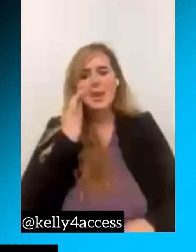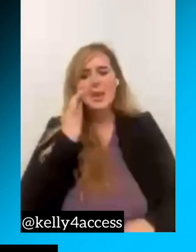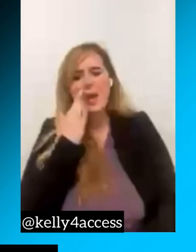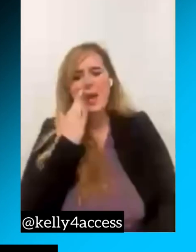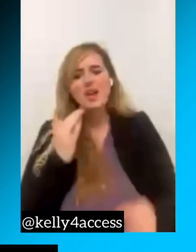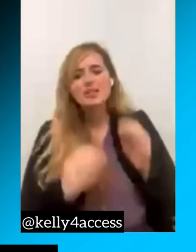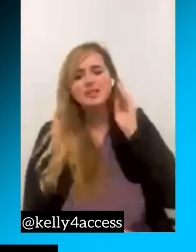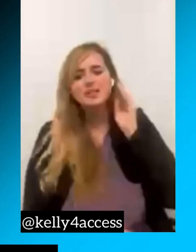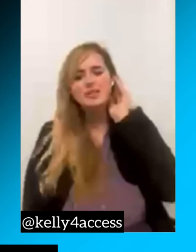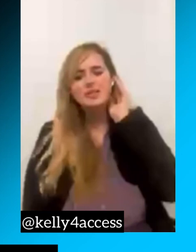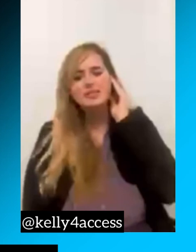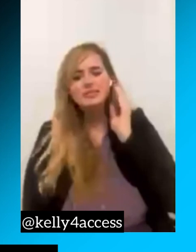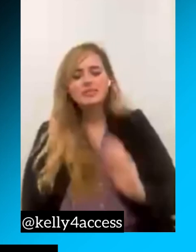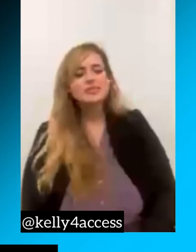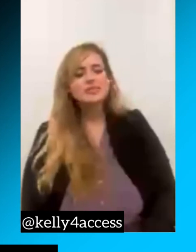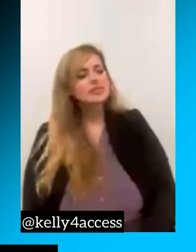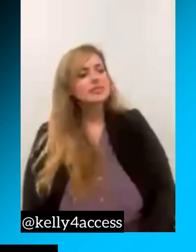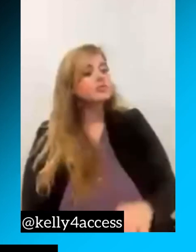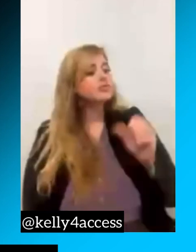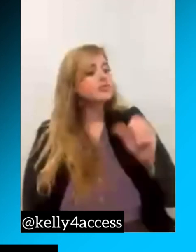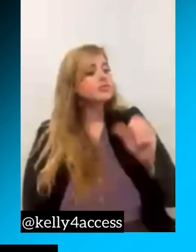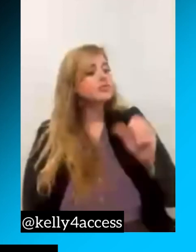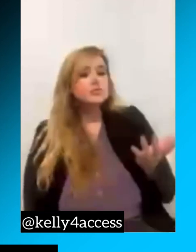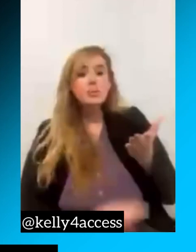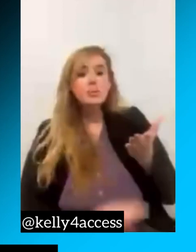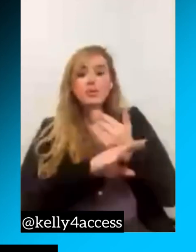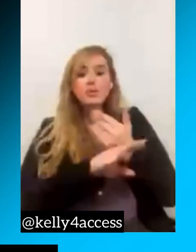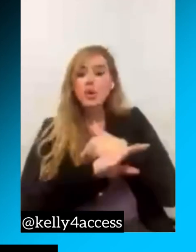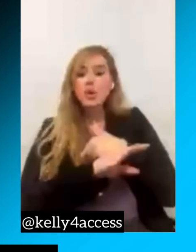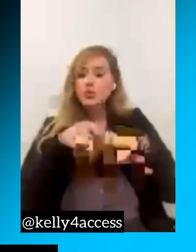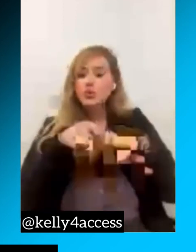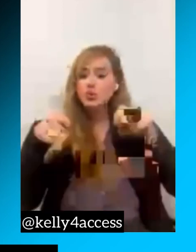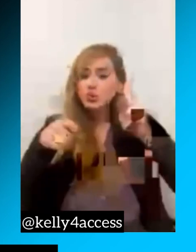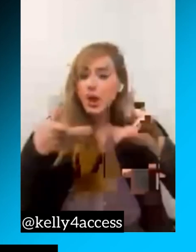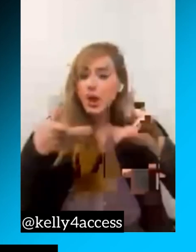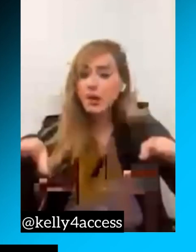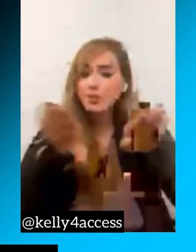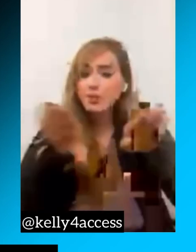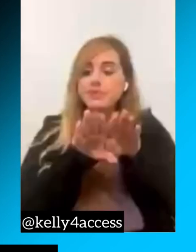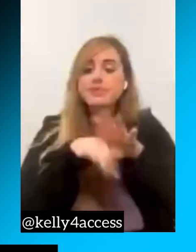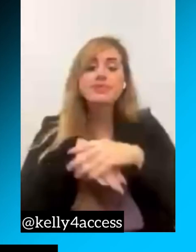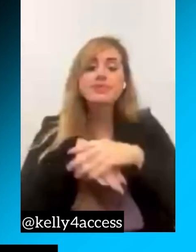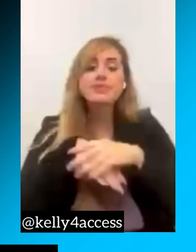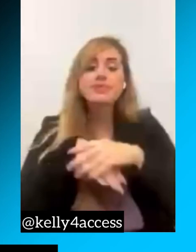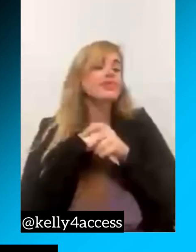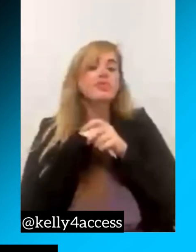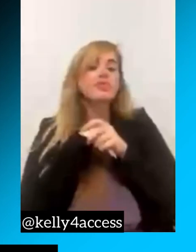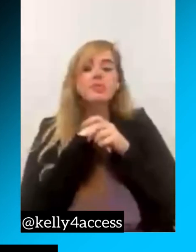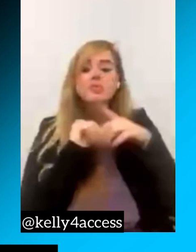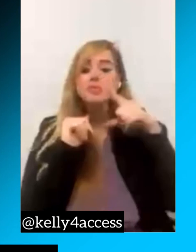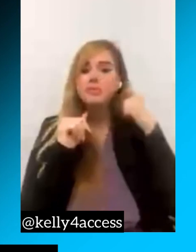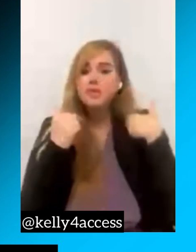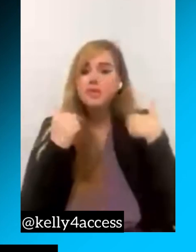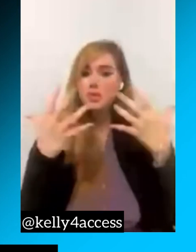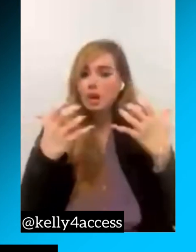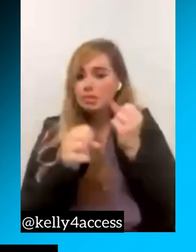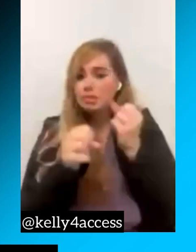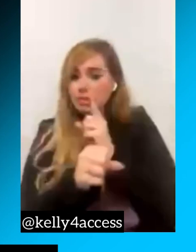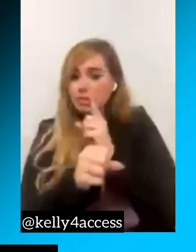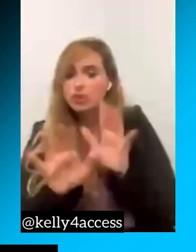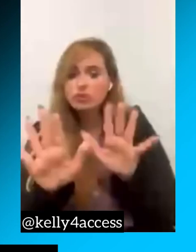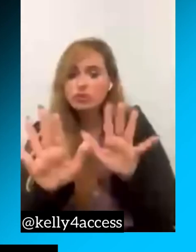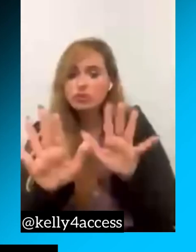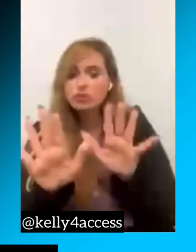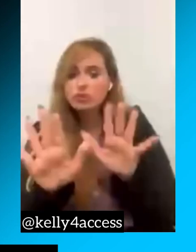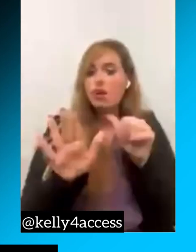So before we kind of wrap up, because I want to be mindful of people's time, you got a couple of questions in the